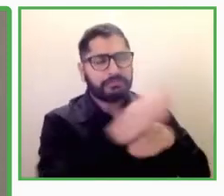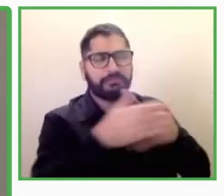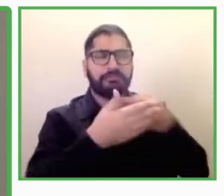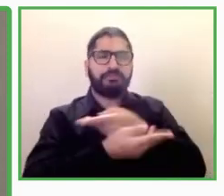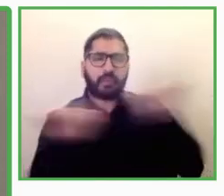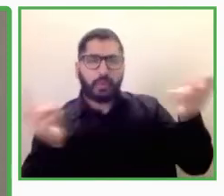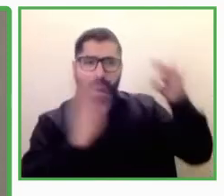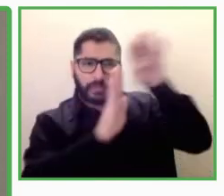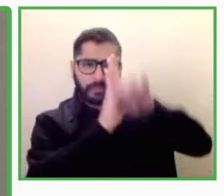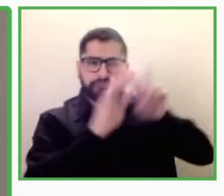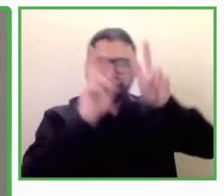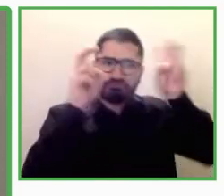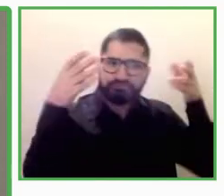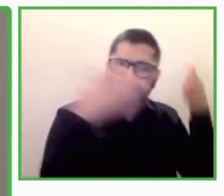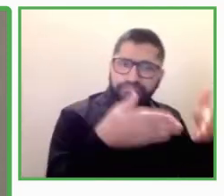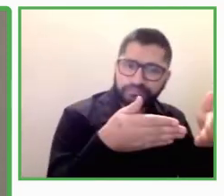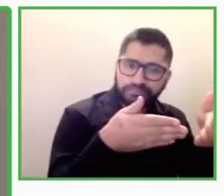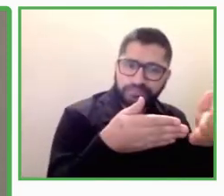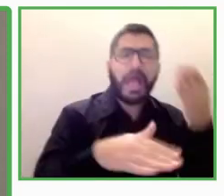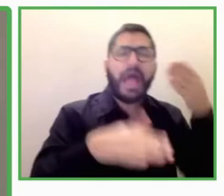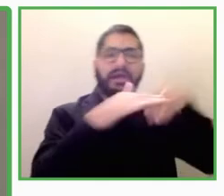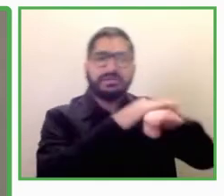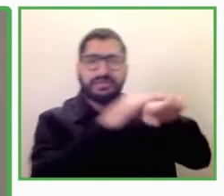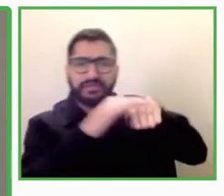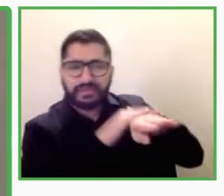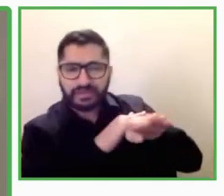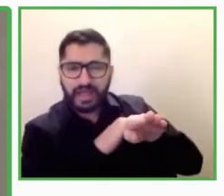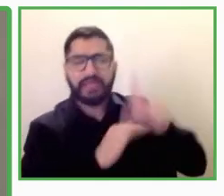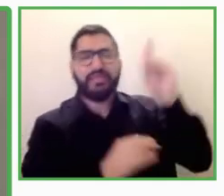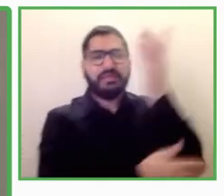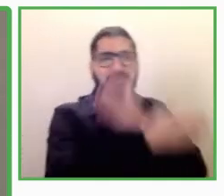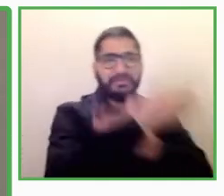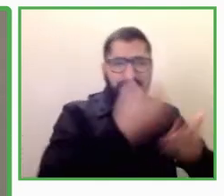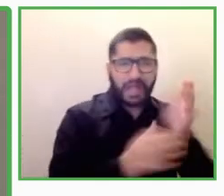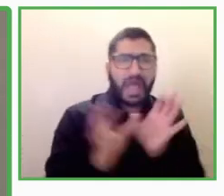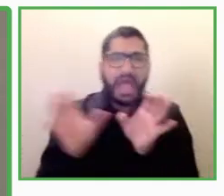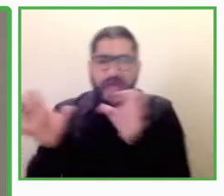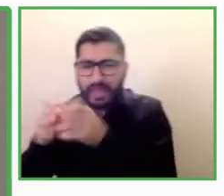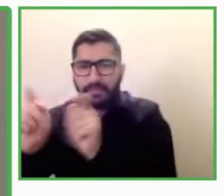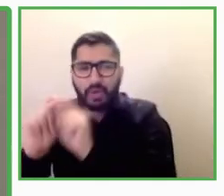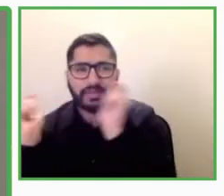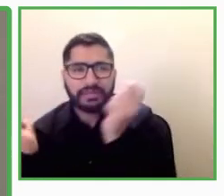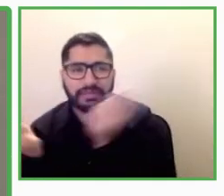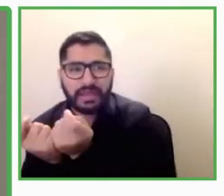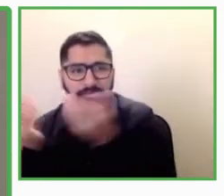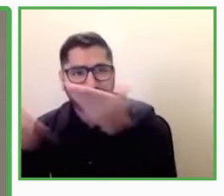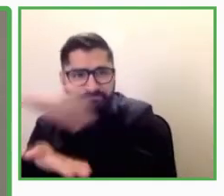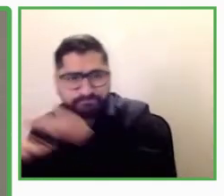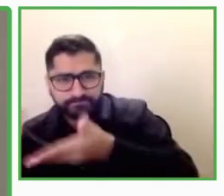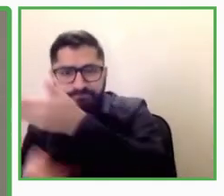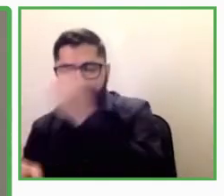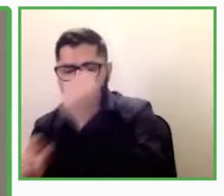for many years in improving employment for disabled people in Spain and in other countries.